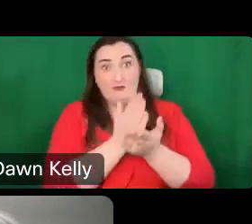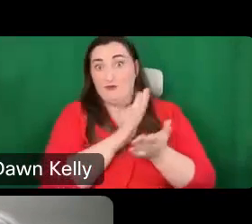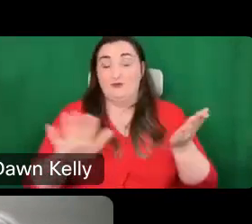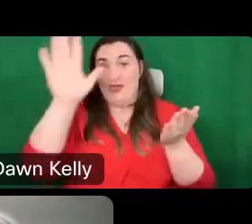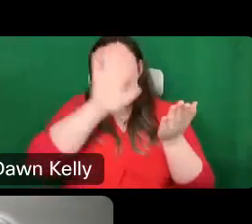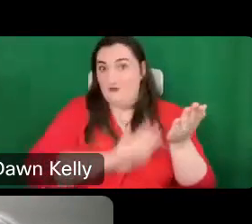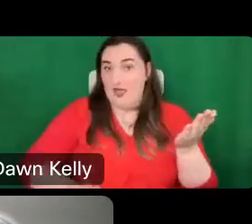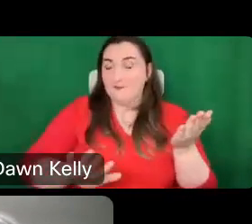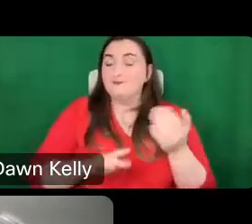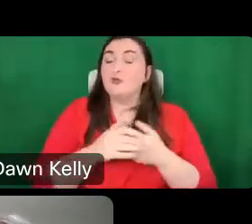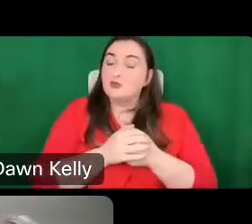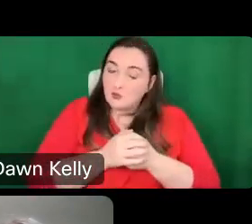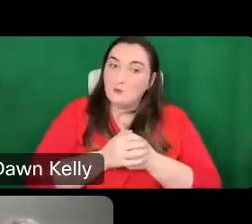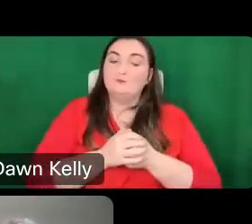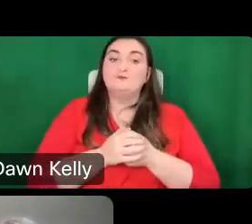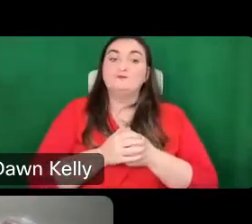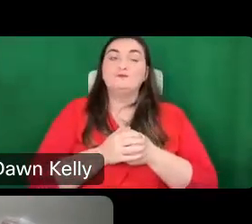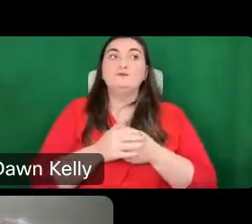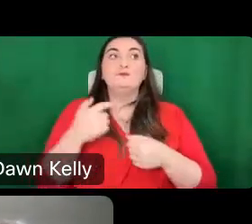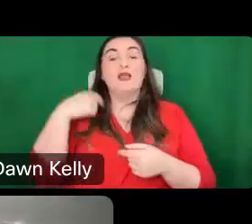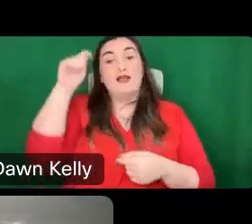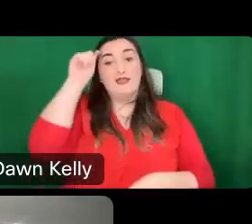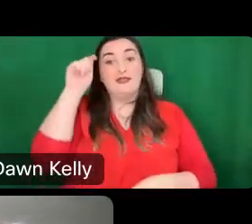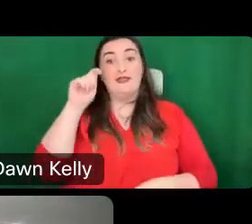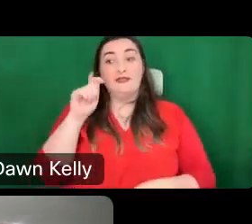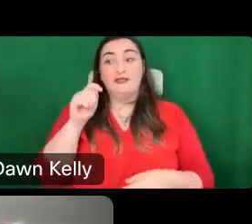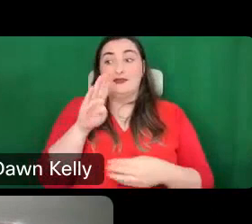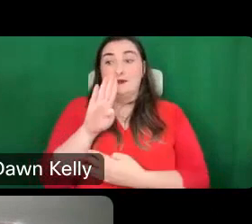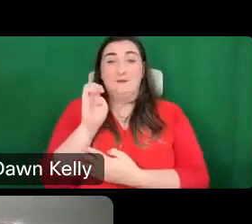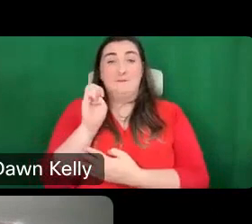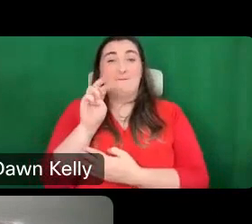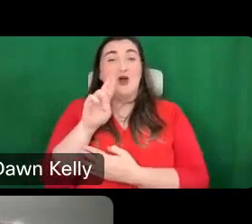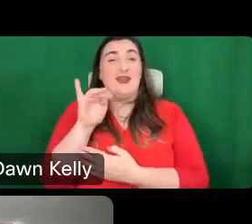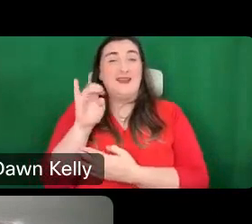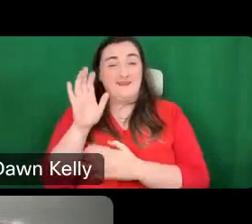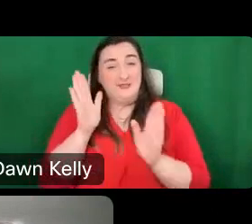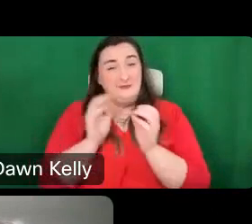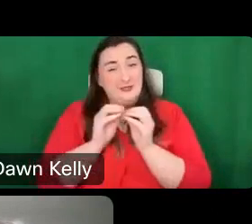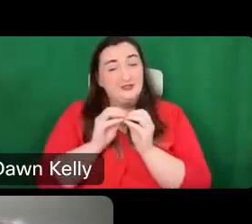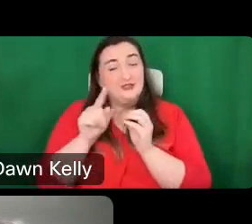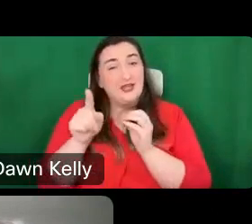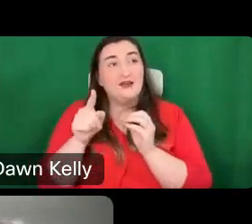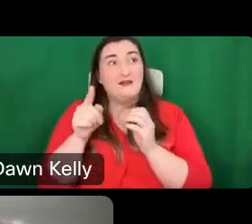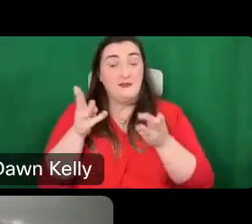region. So look, I think Bernie has touched on it. You know, our practice has changed, and I've seen